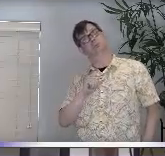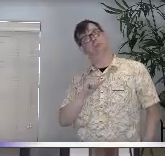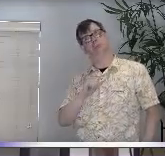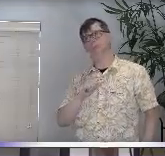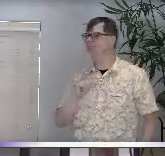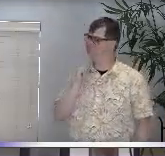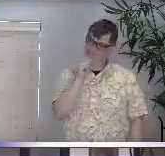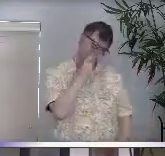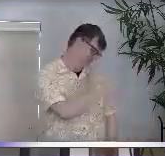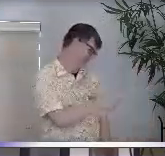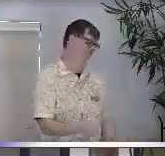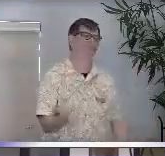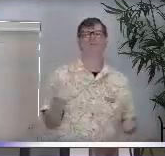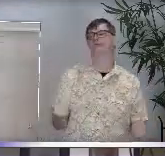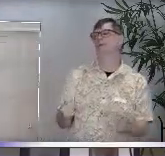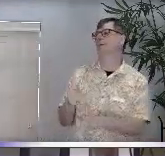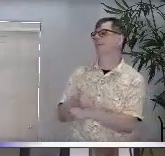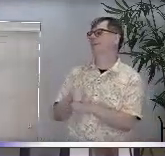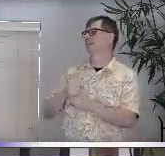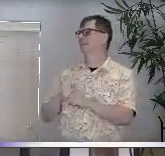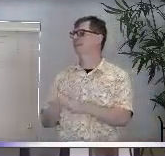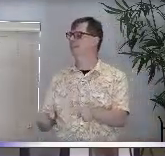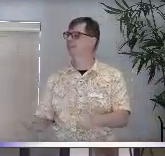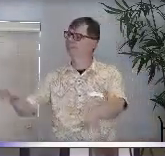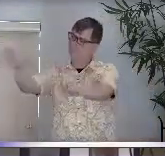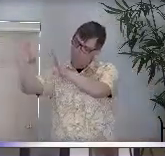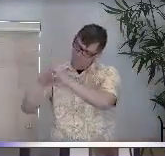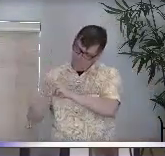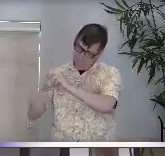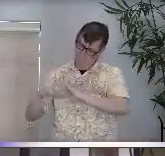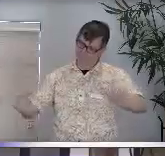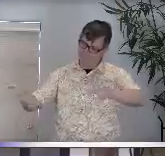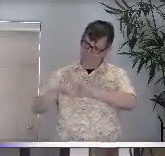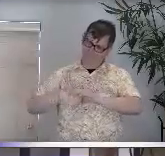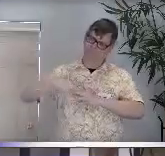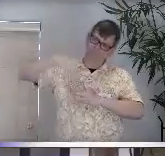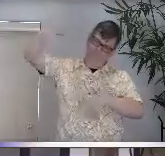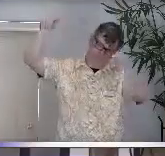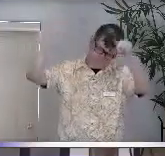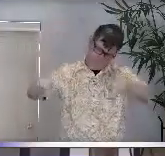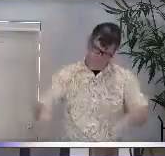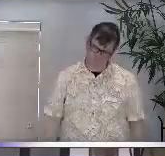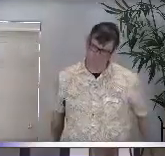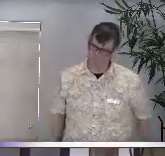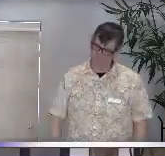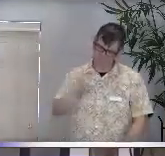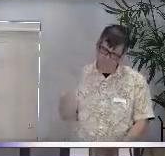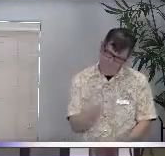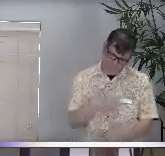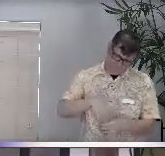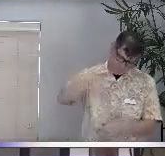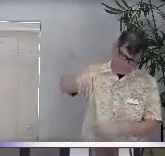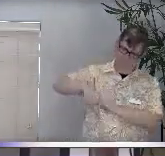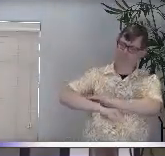And she's like, let's just make the drive. And let's just hold this meeting in the highest place possible. And let's just let Spirit unfold